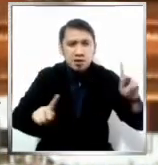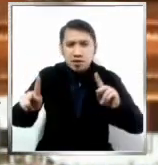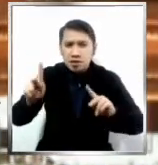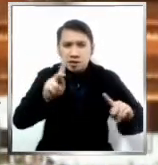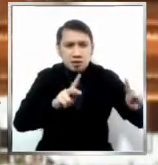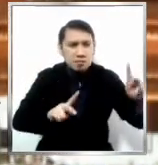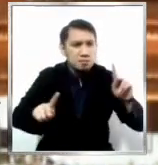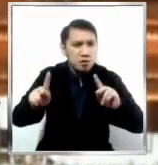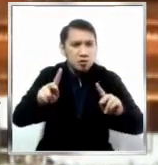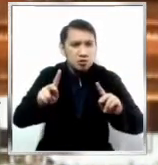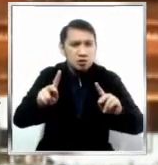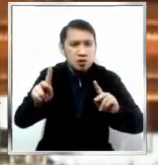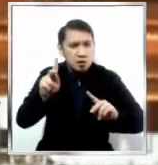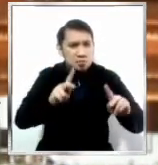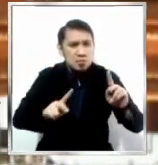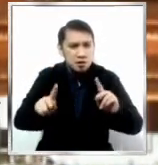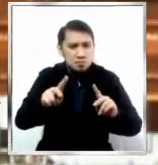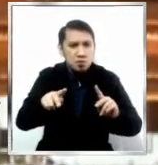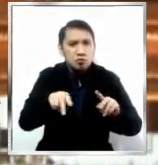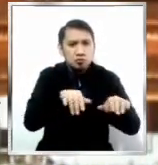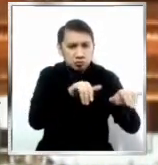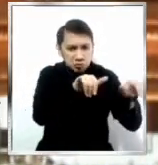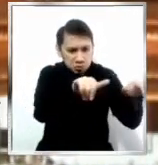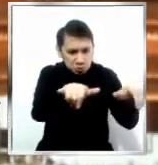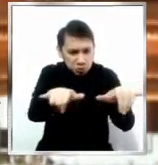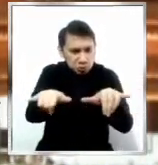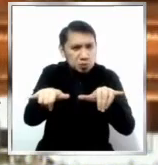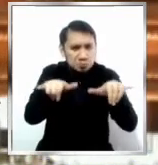resolve for the people to remain healthy and